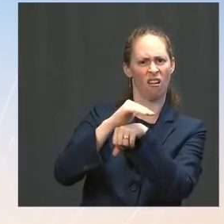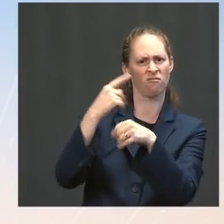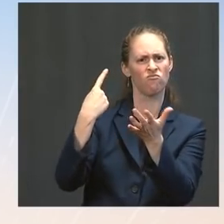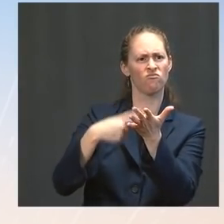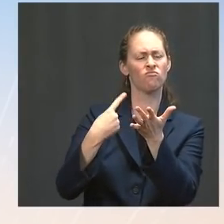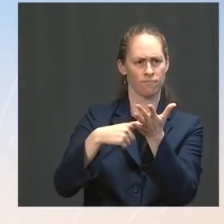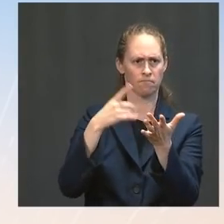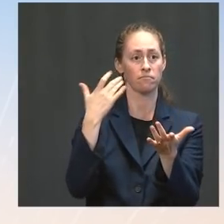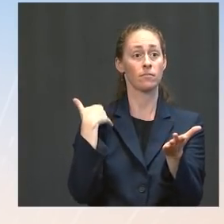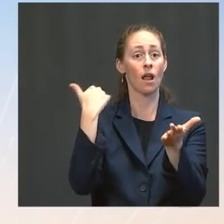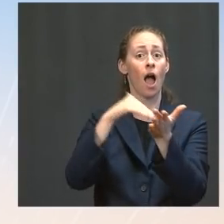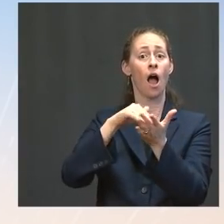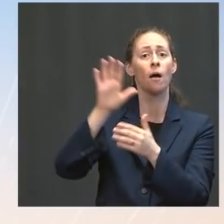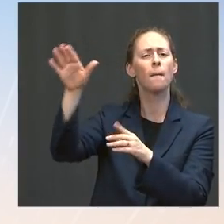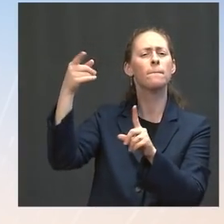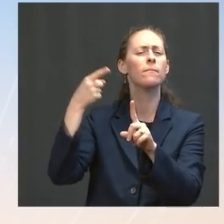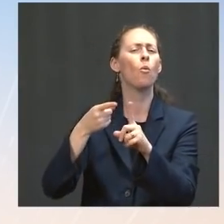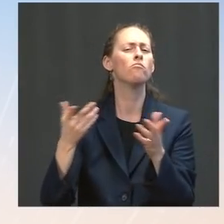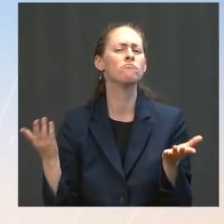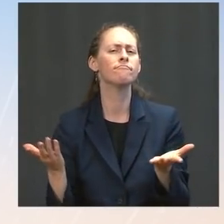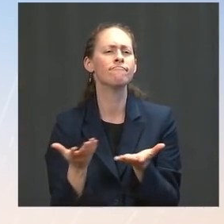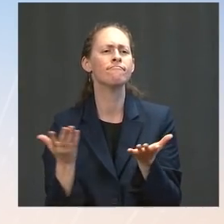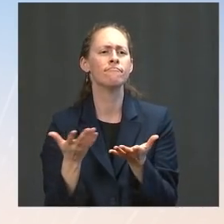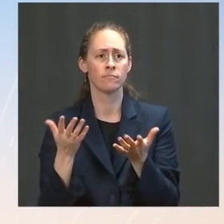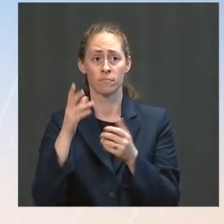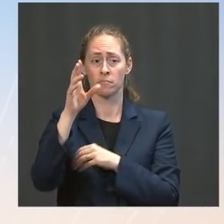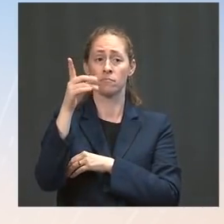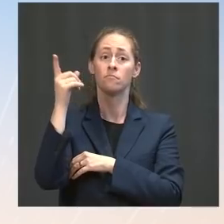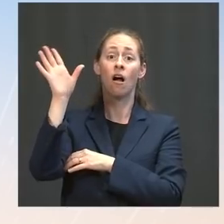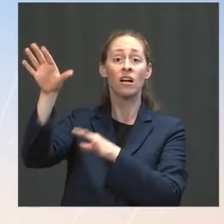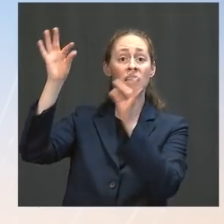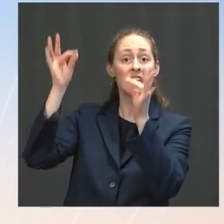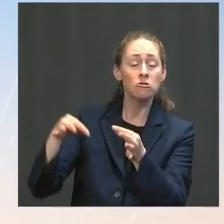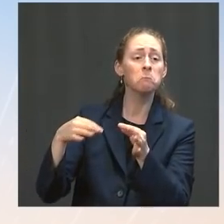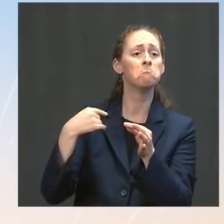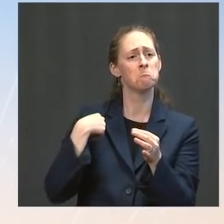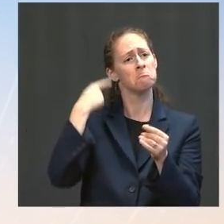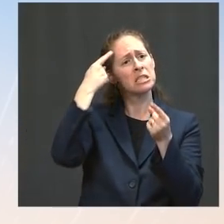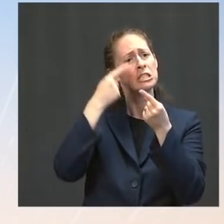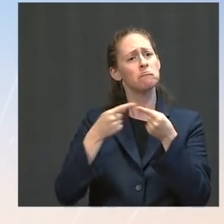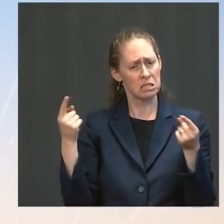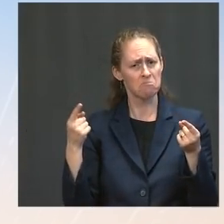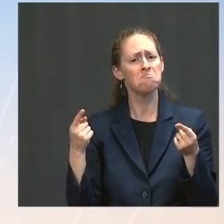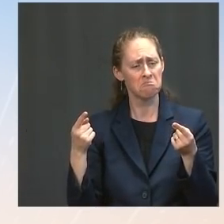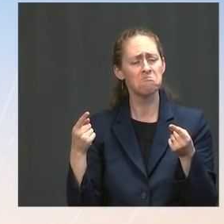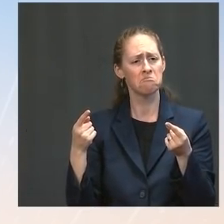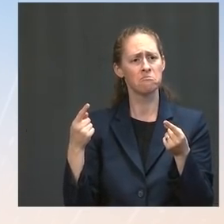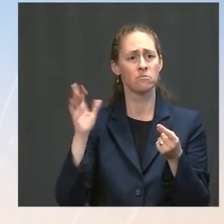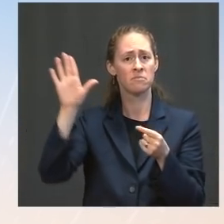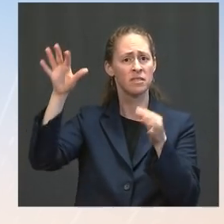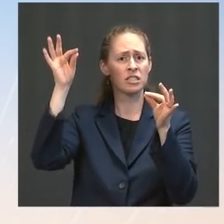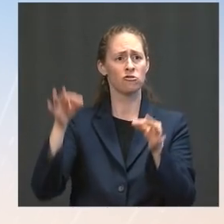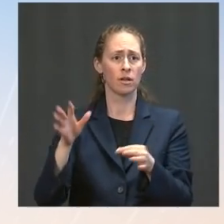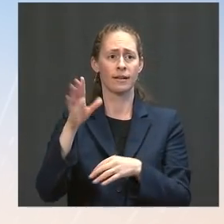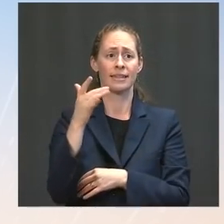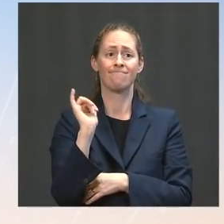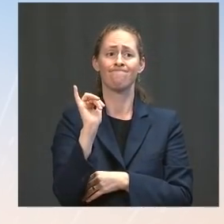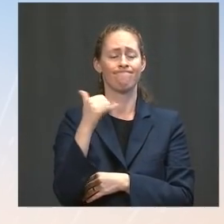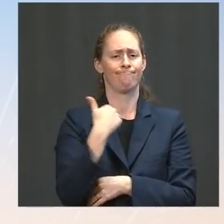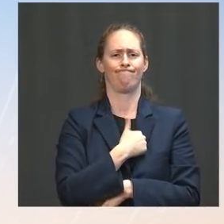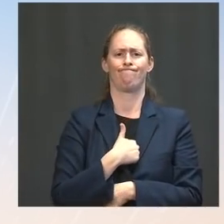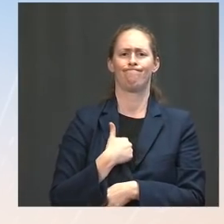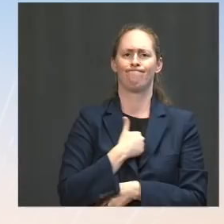have gotten through the vetting screens, obviously there might be some that fail and won't come to the United States, but that all the people that come are going to be granted